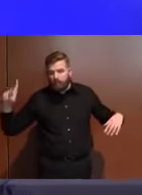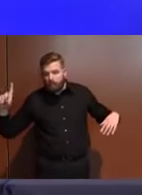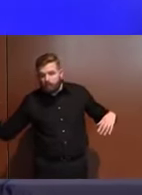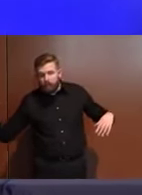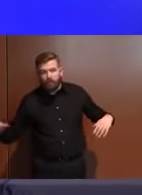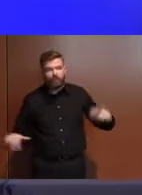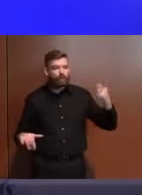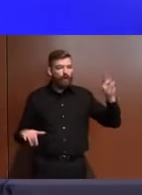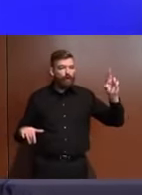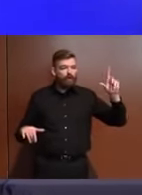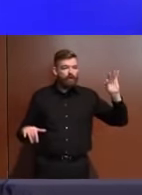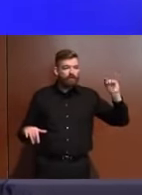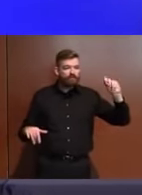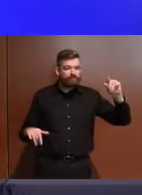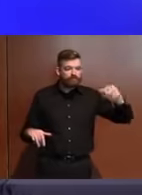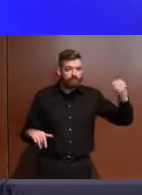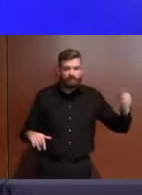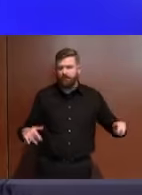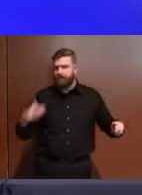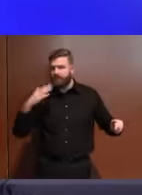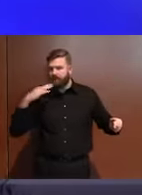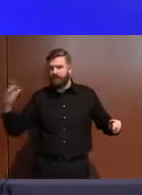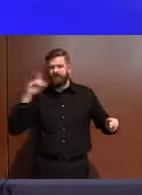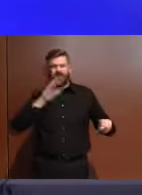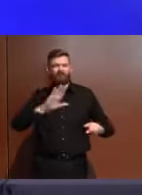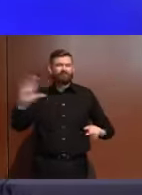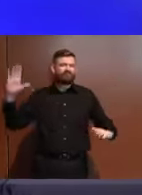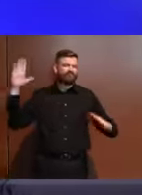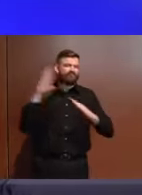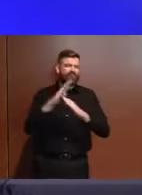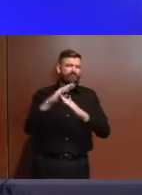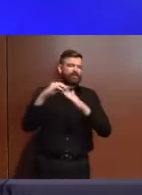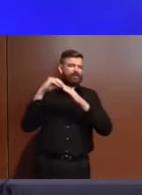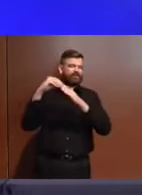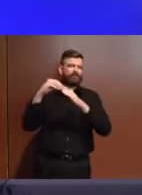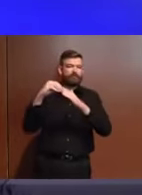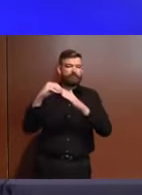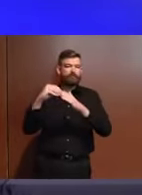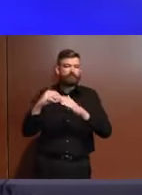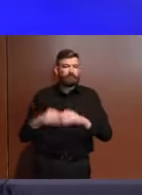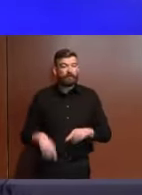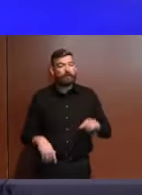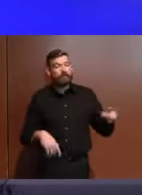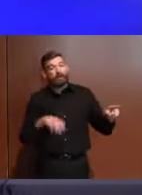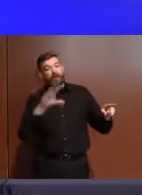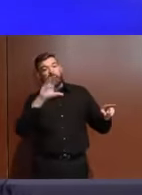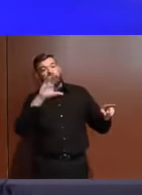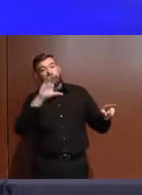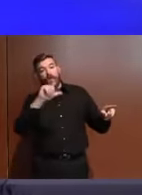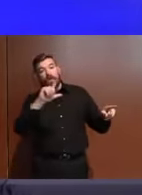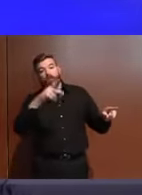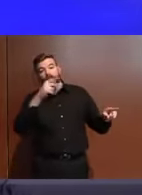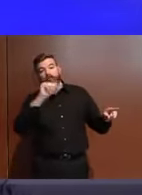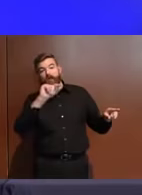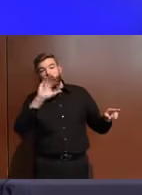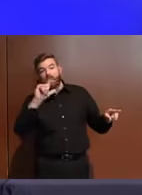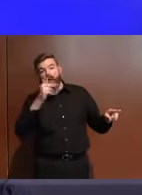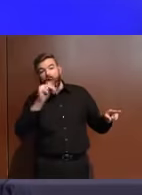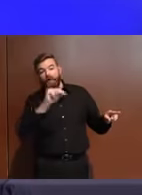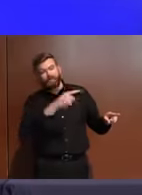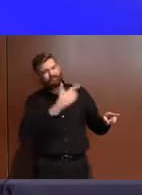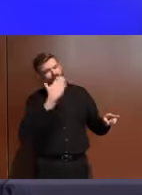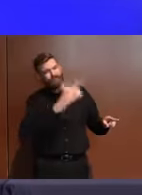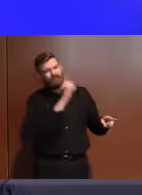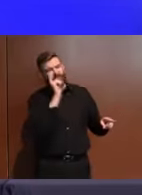Lifshitz. Thank you both for extraordinary leadership. Colonel Pat Callahan, for your exceptional leadership. And